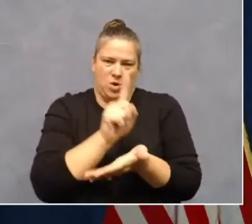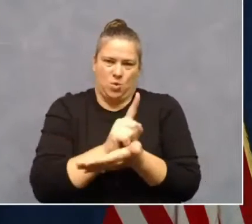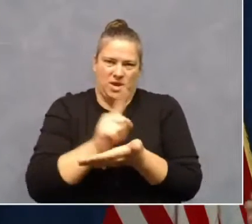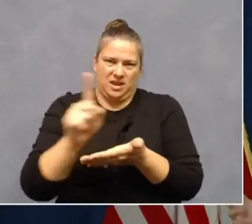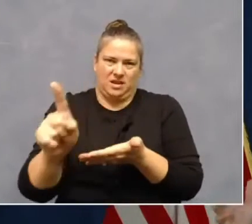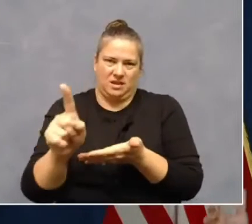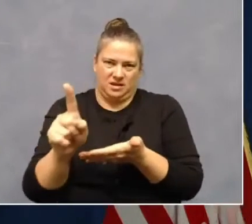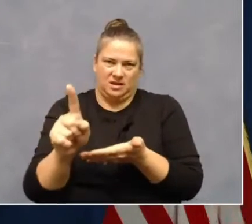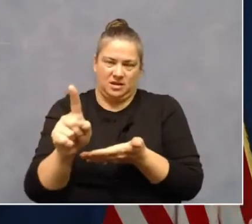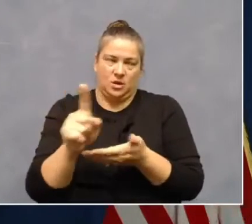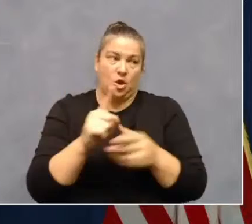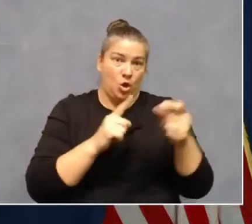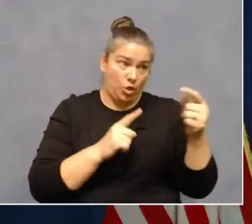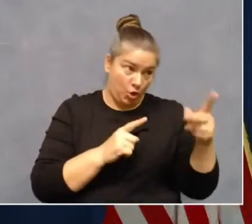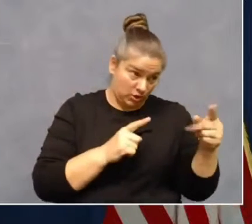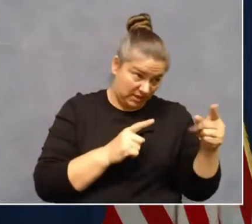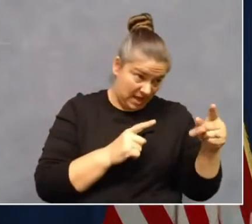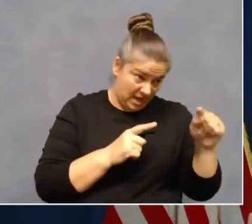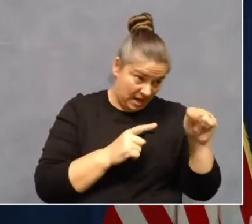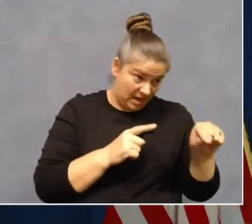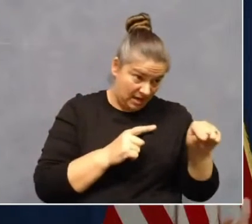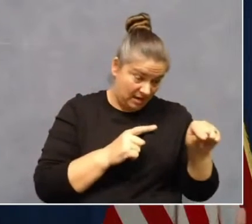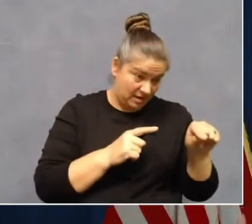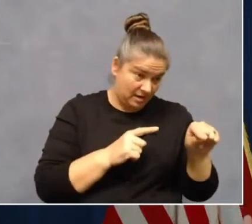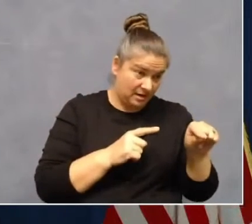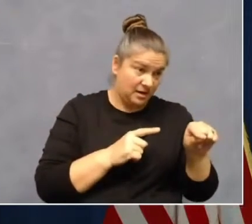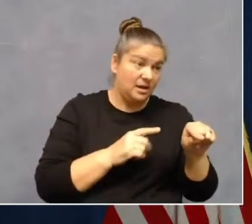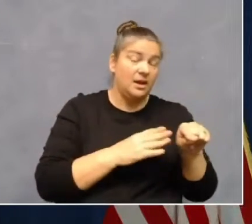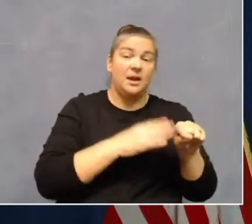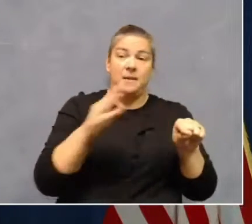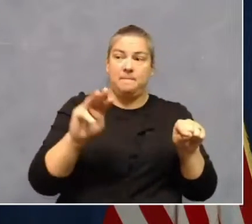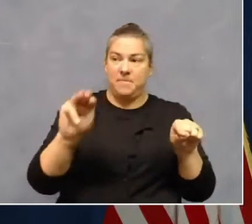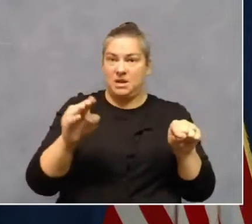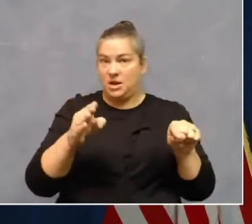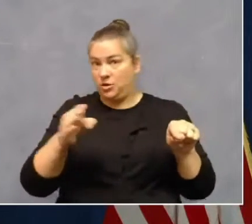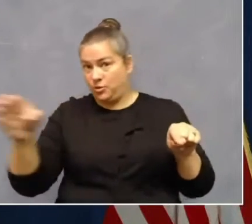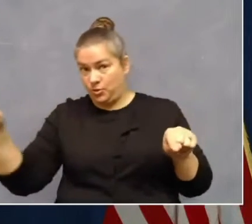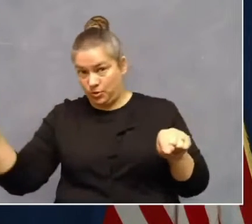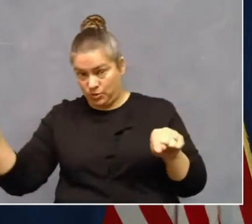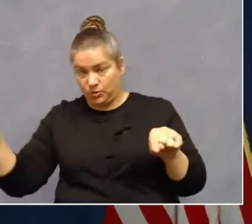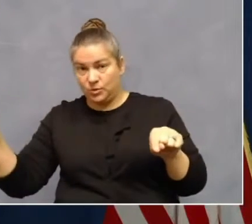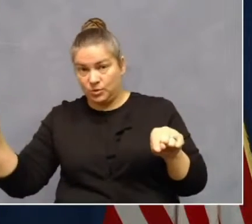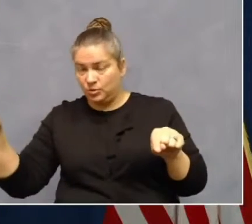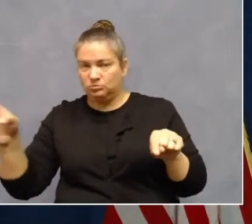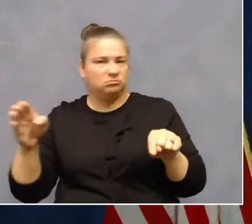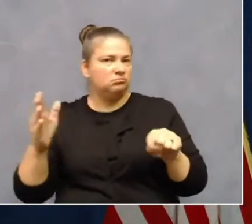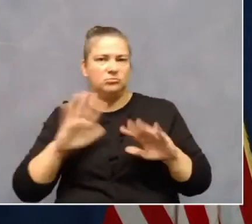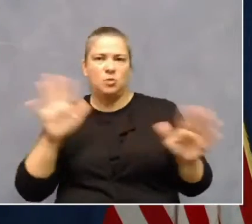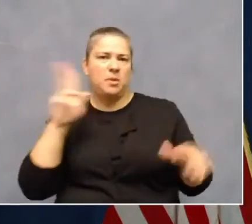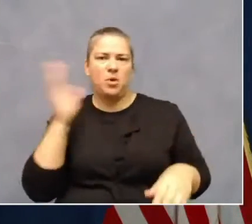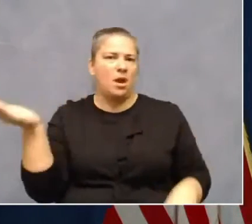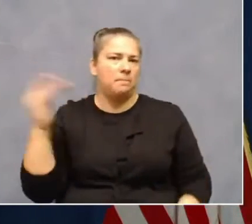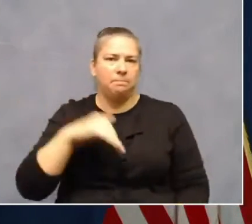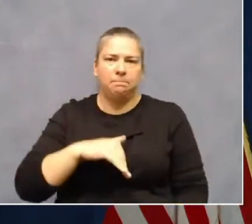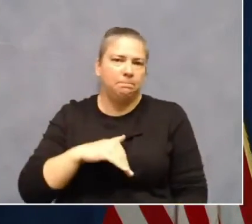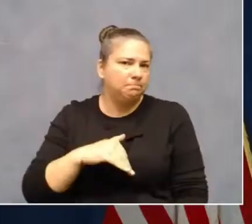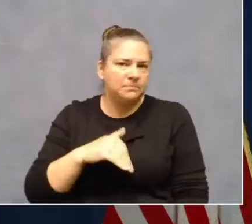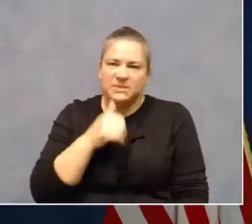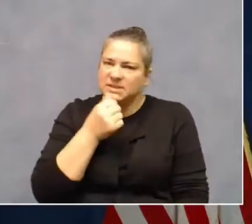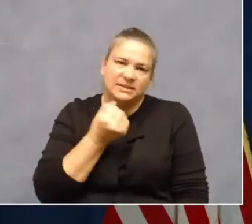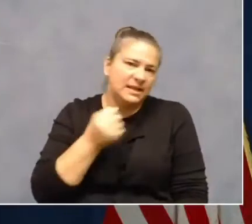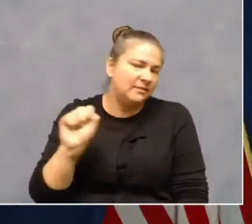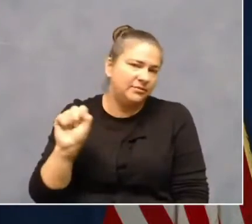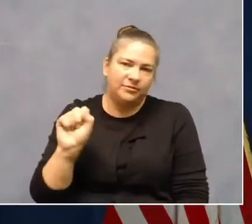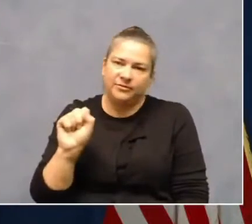on Thursday, and then, Monday through that next week. Don't have people over. It's not safe during that period of